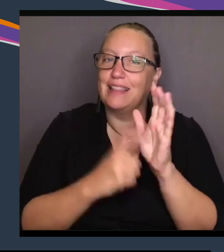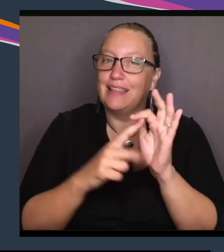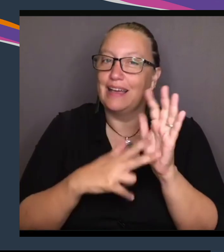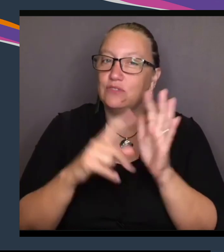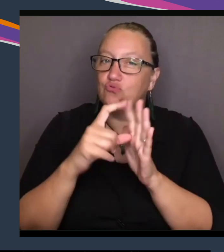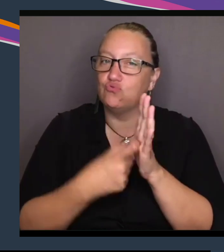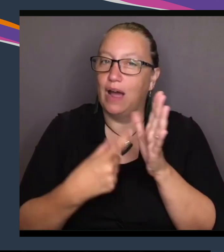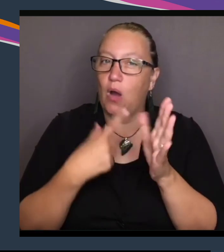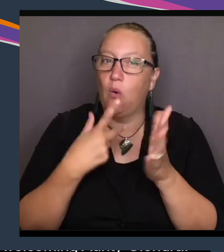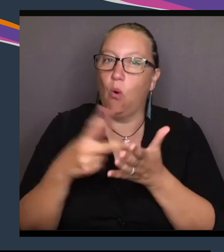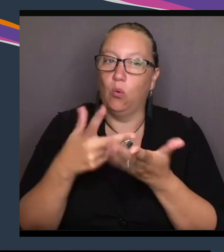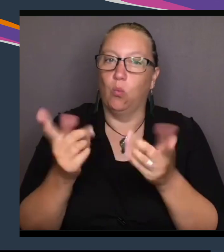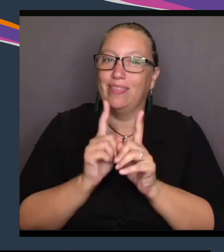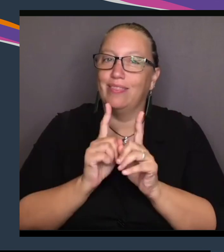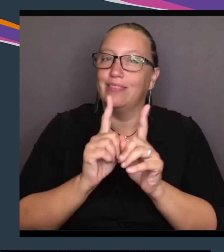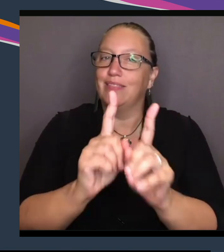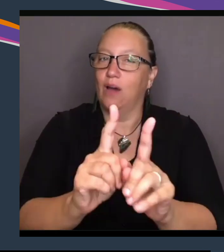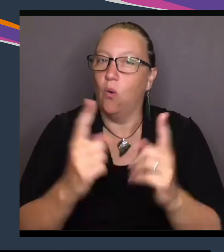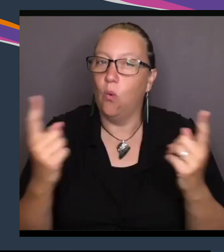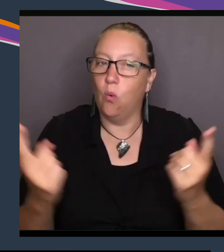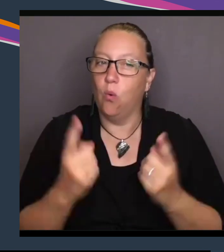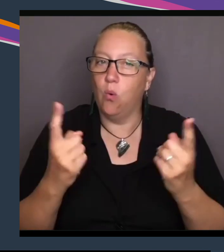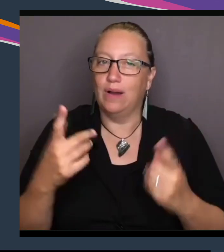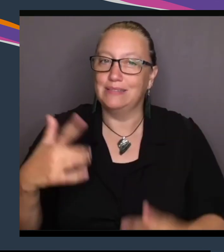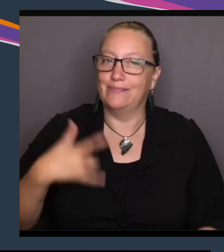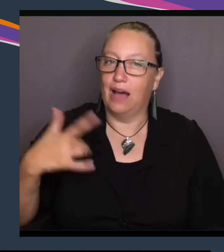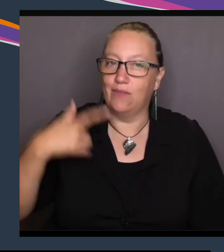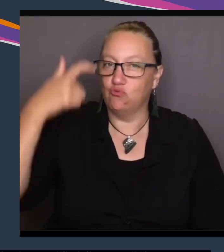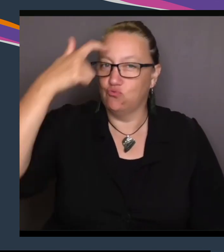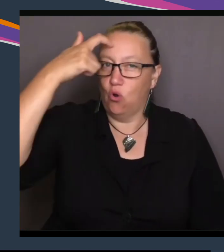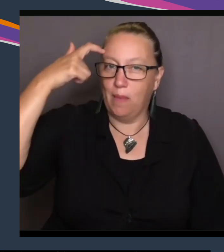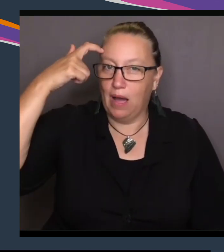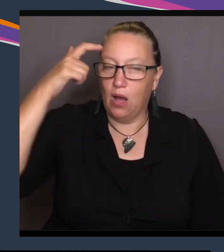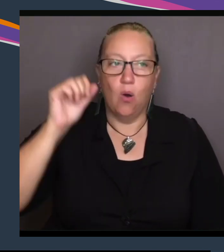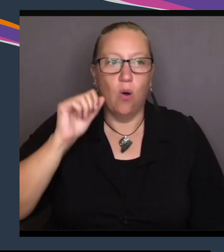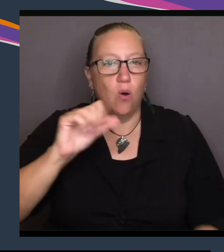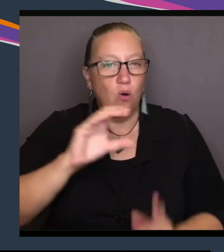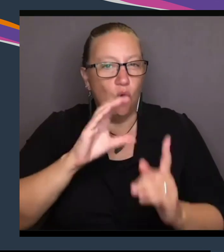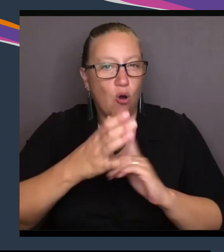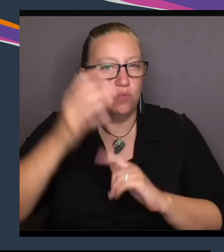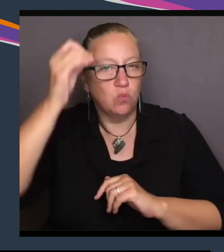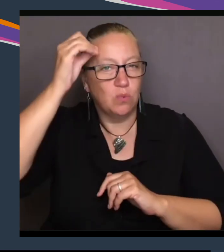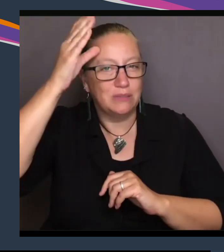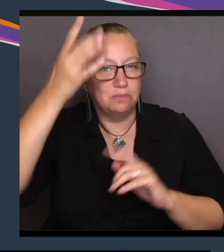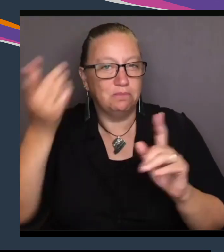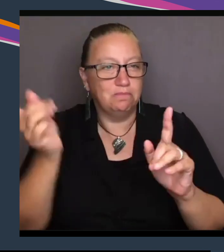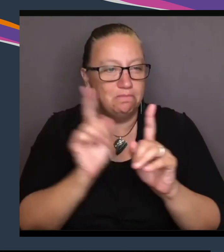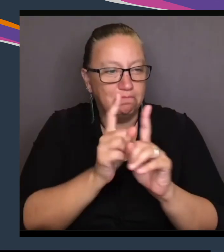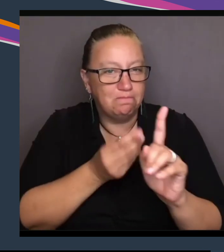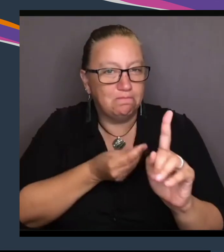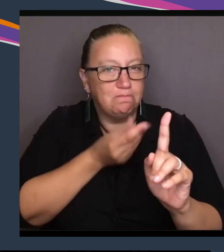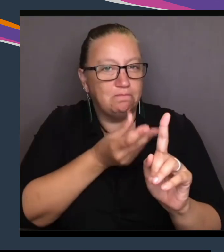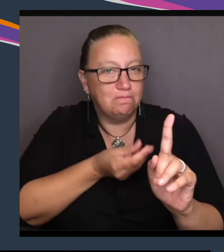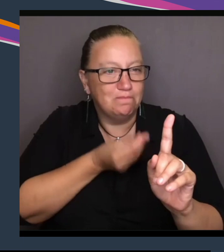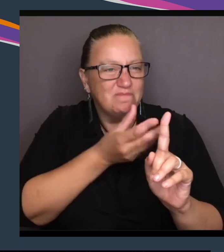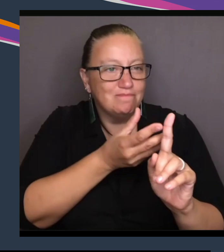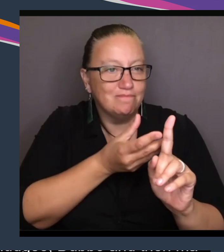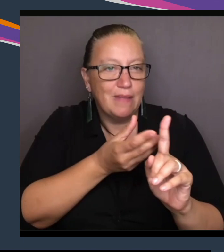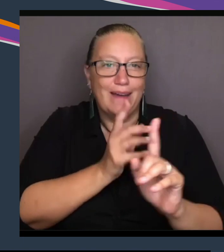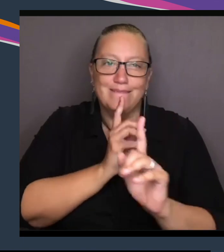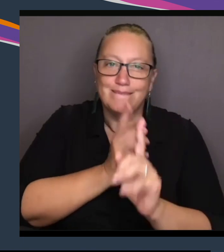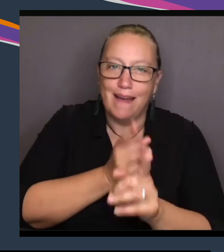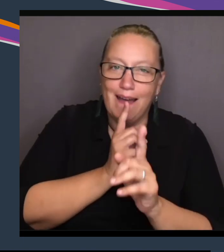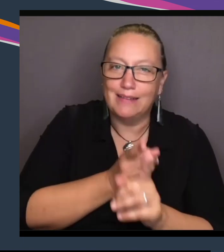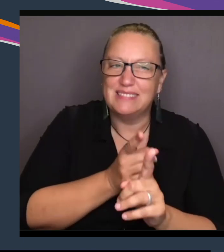of trauma, offering cultural wisdom, practical guidance and unwavering advocacy. Auntie